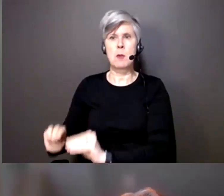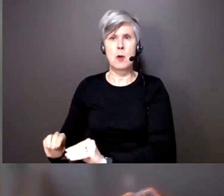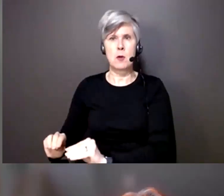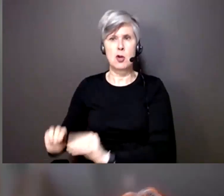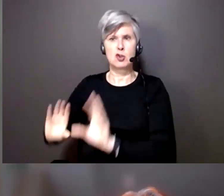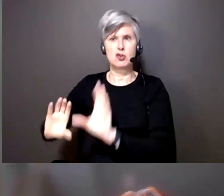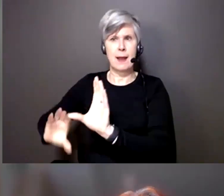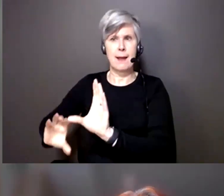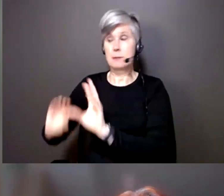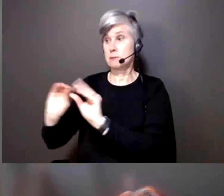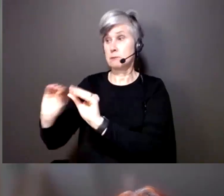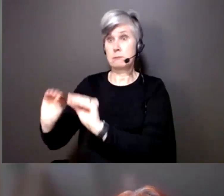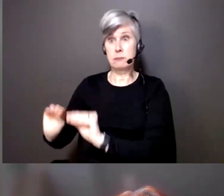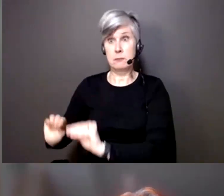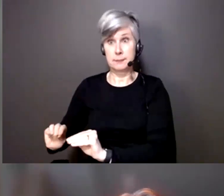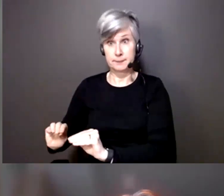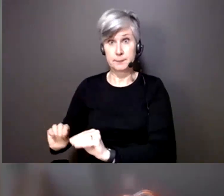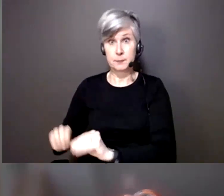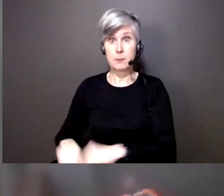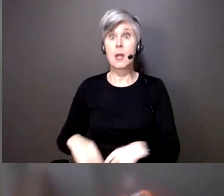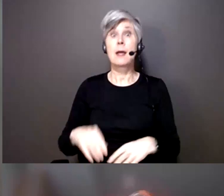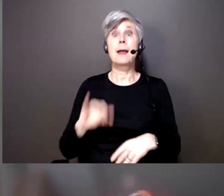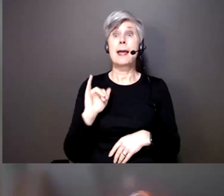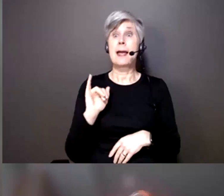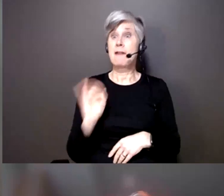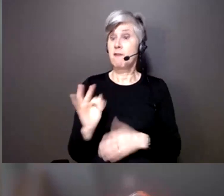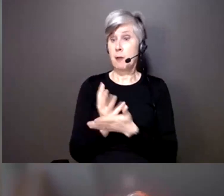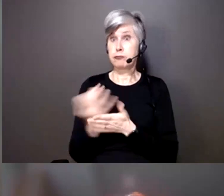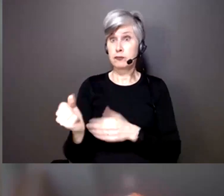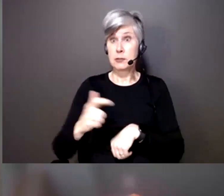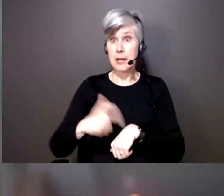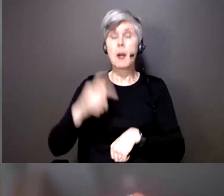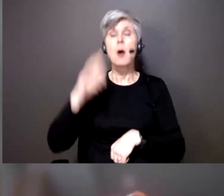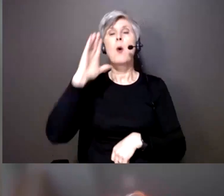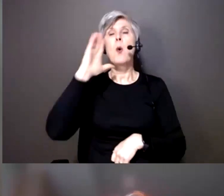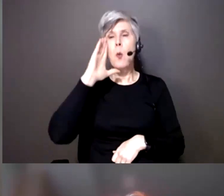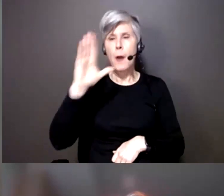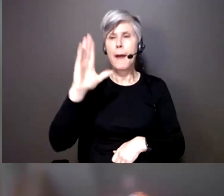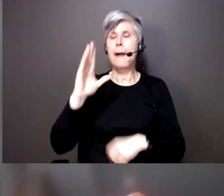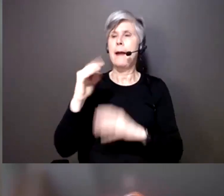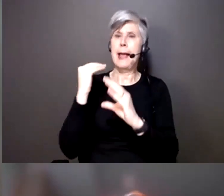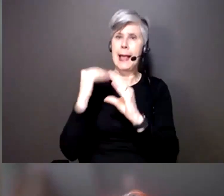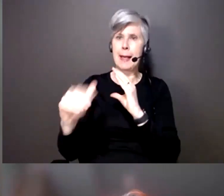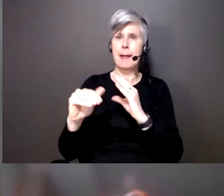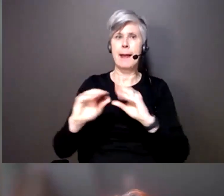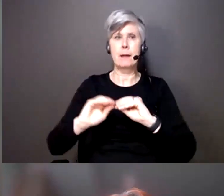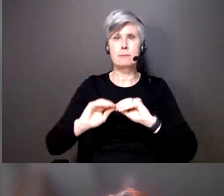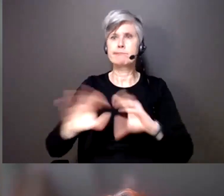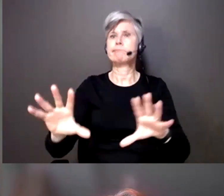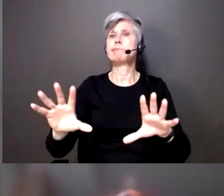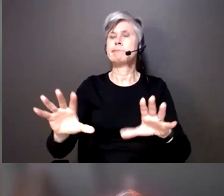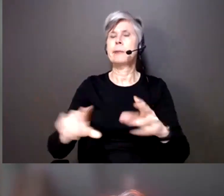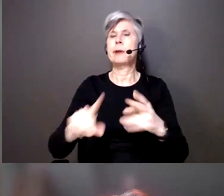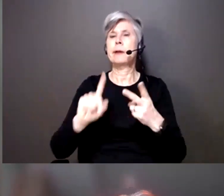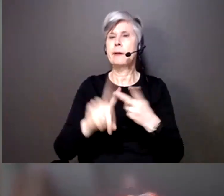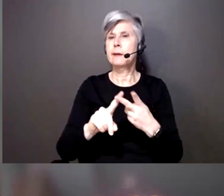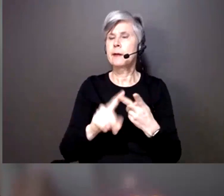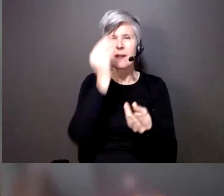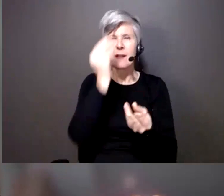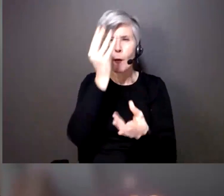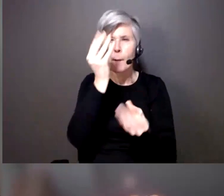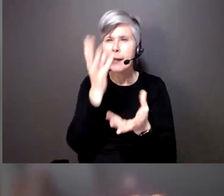We will follow this workshop with an email including resources, documents, and links, as well as answers